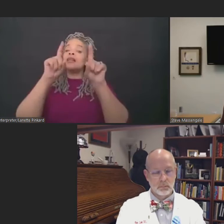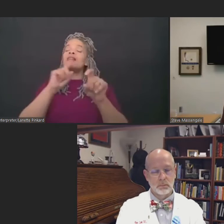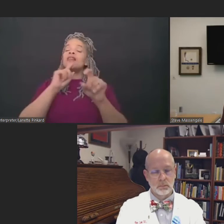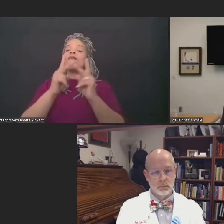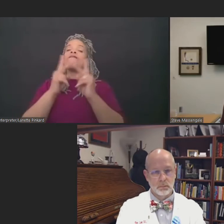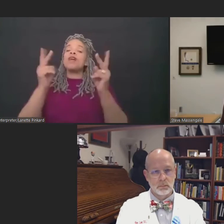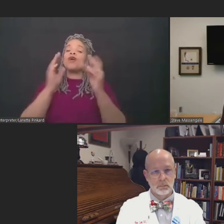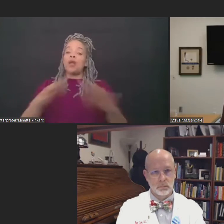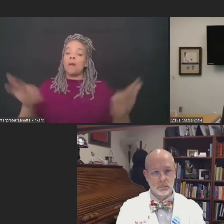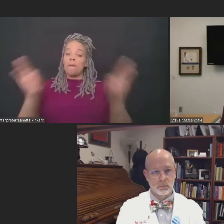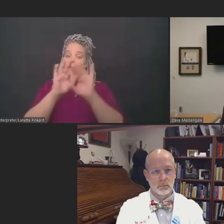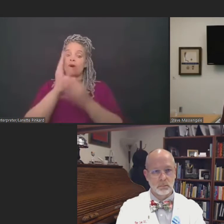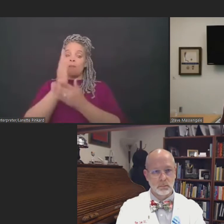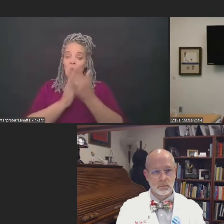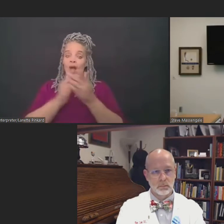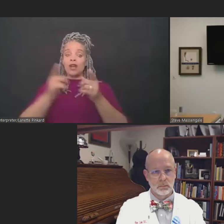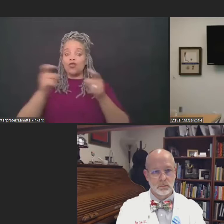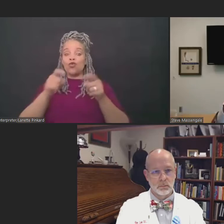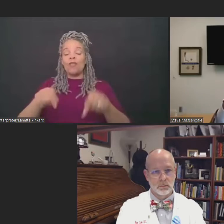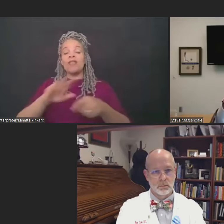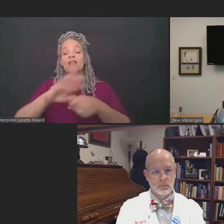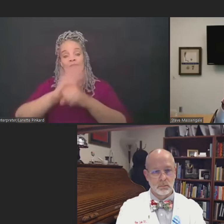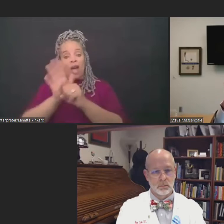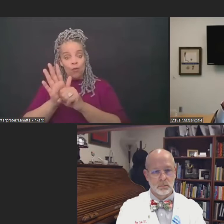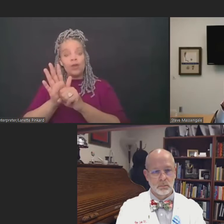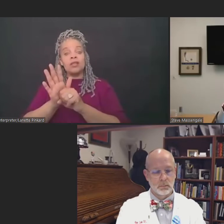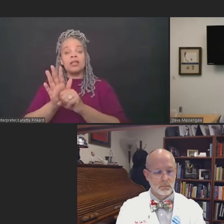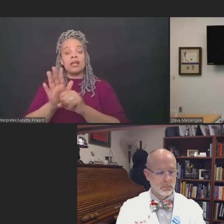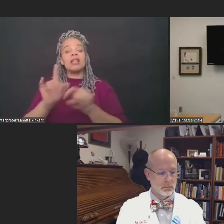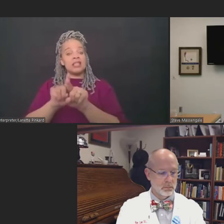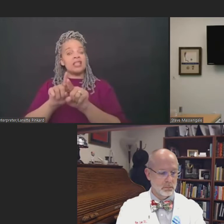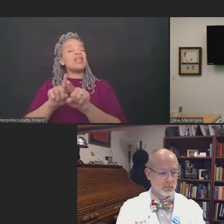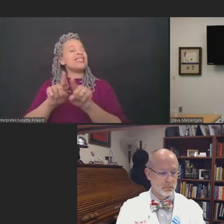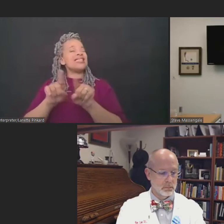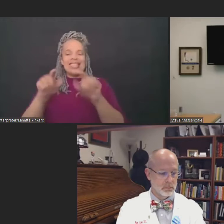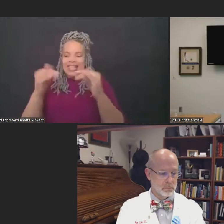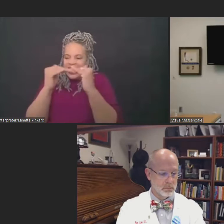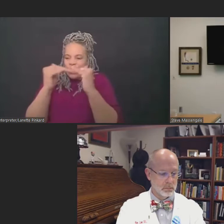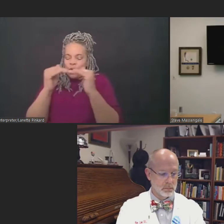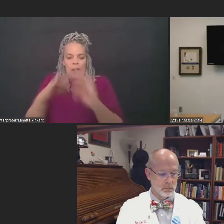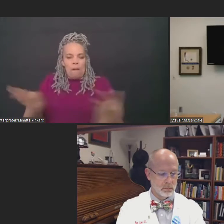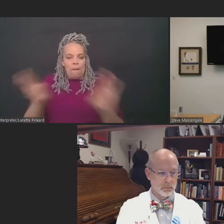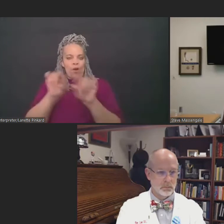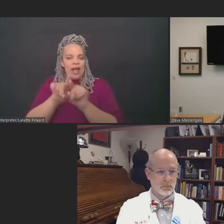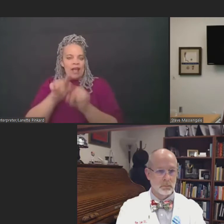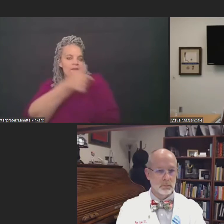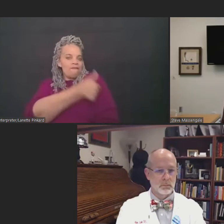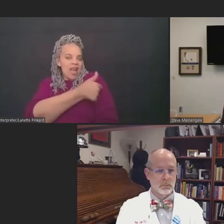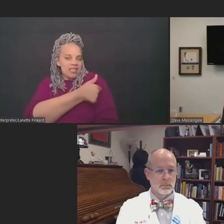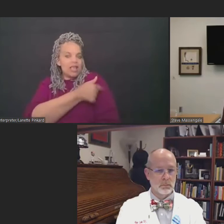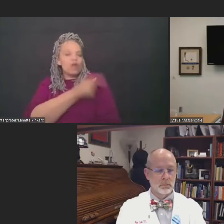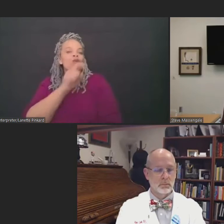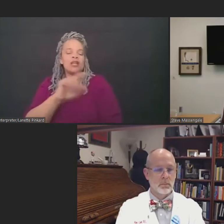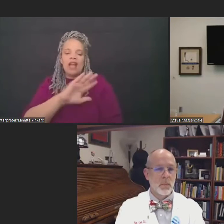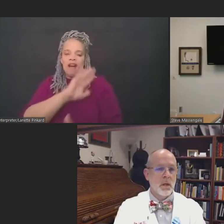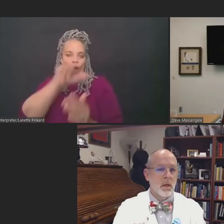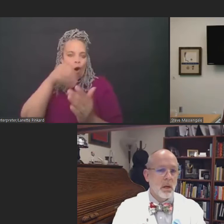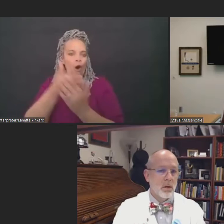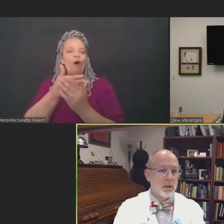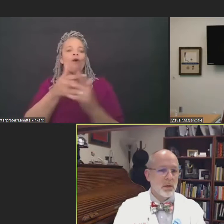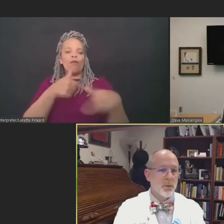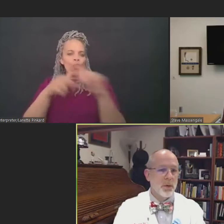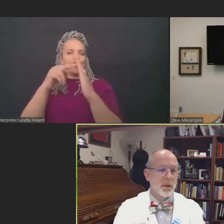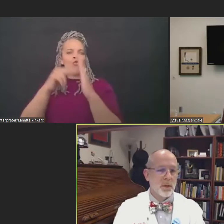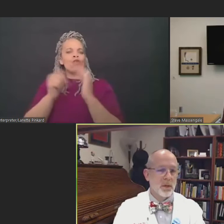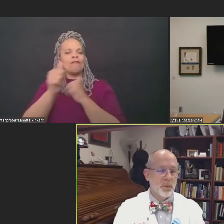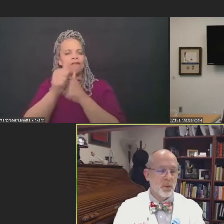component in controlling this virus. It's just as important as the vaccine. We need to have all of those different measures in place.